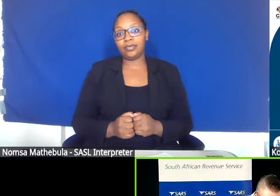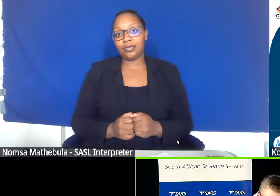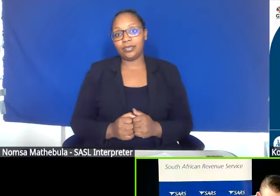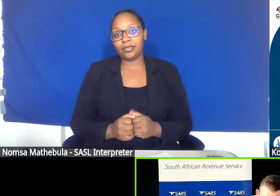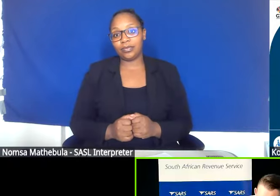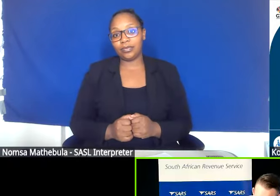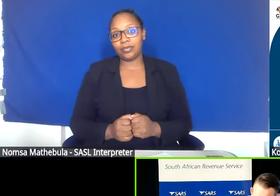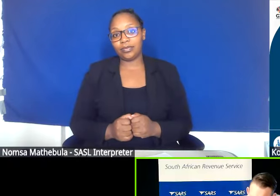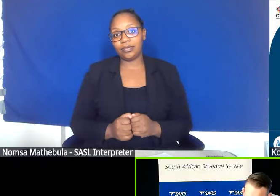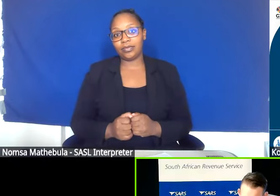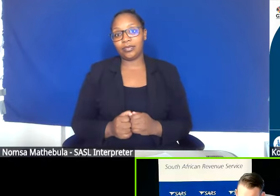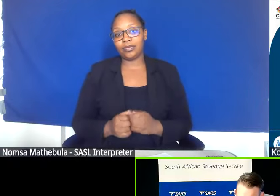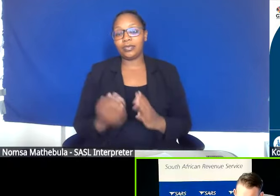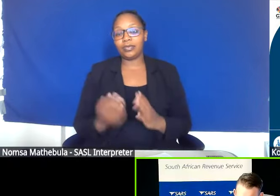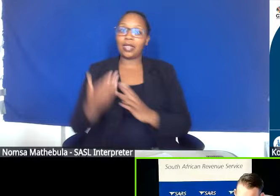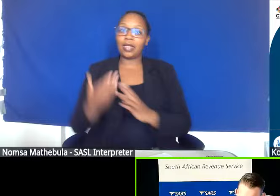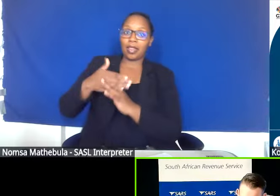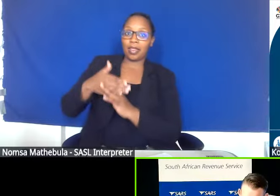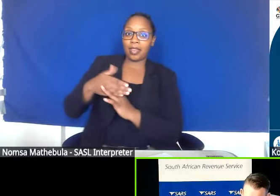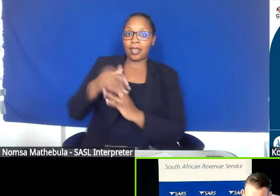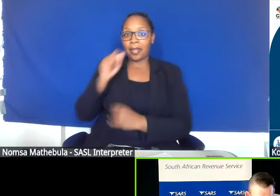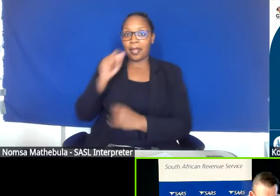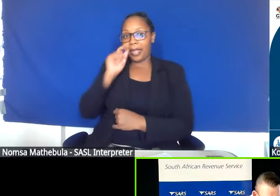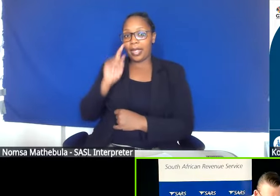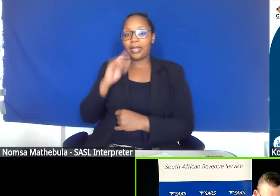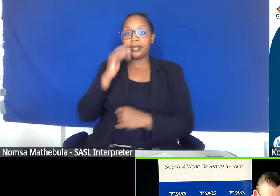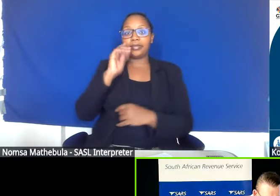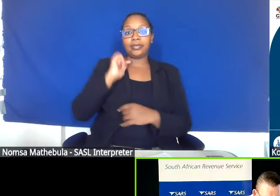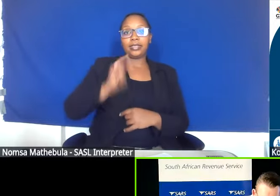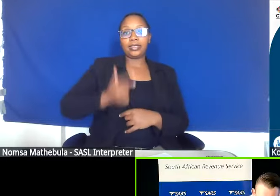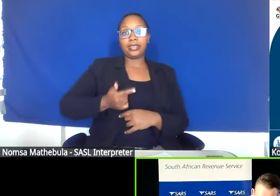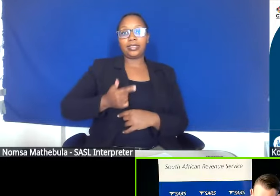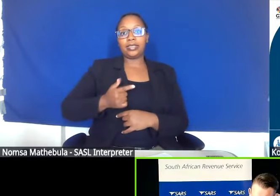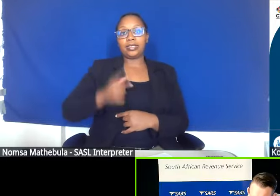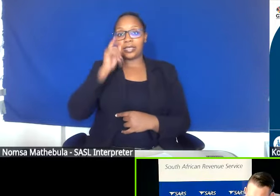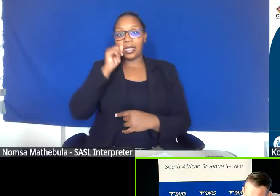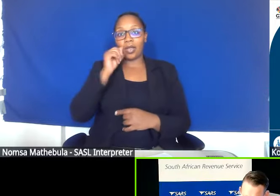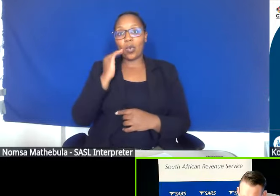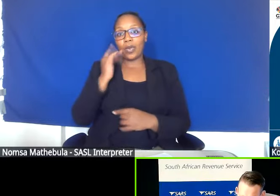Ladies and gentlemen, while Kunrad is finding his feet with the gremlins,